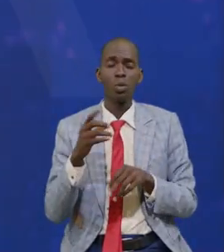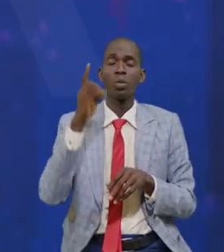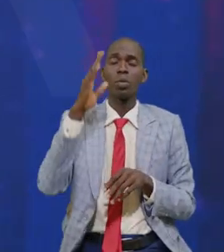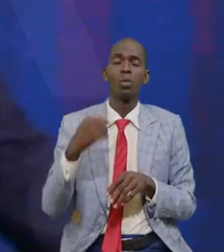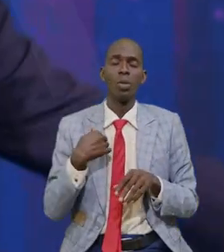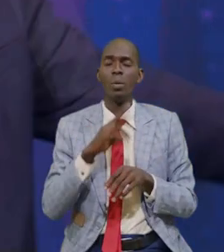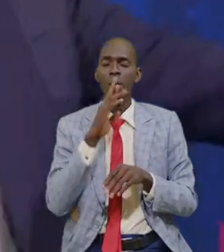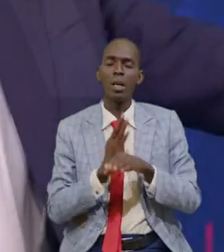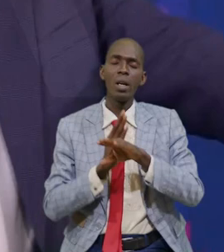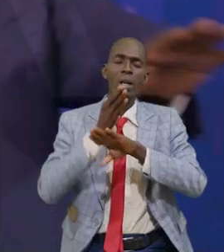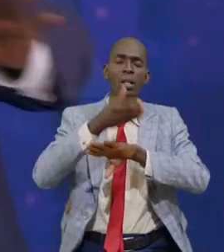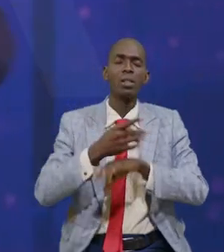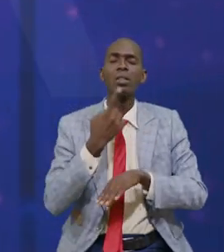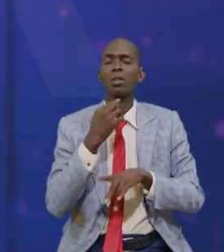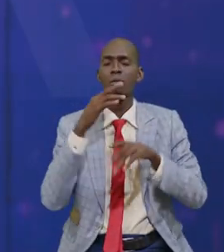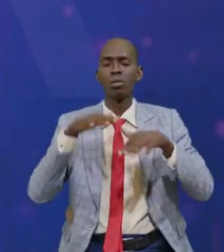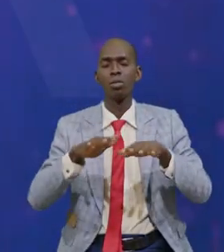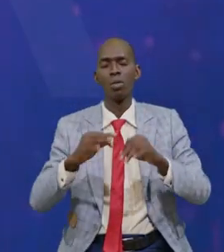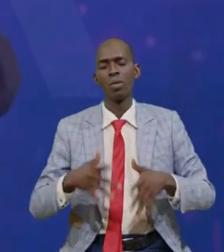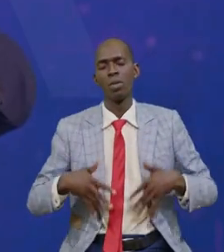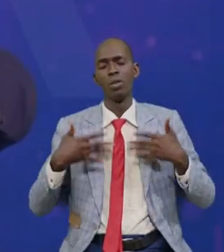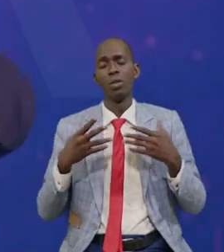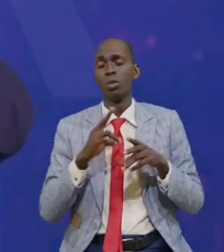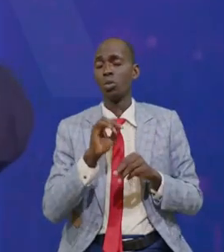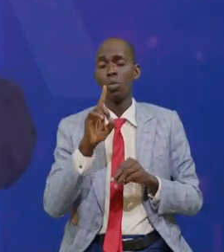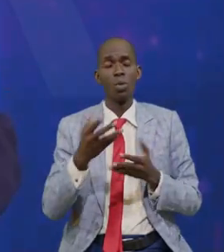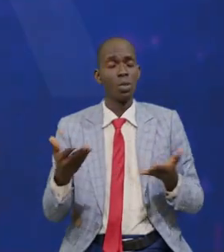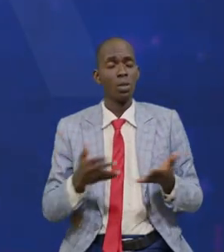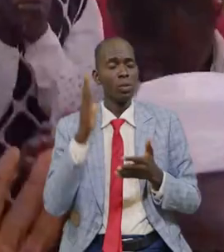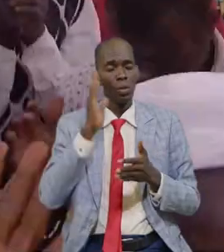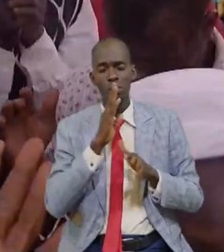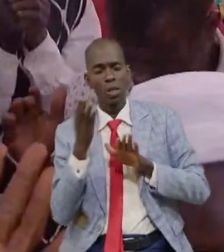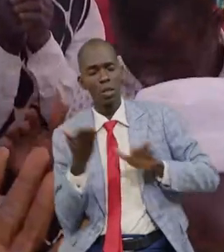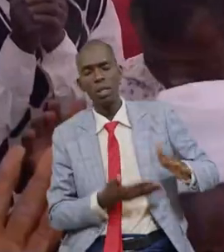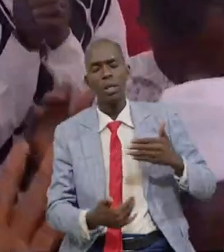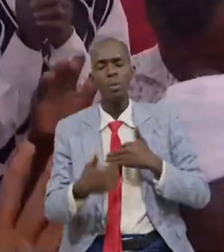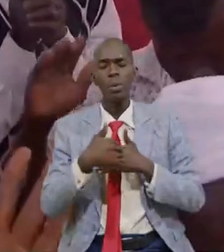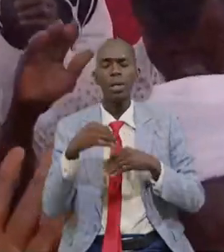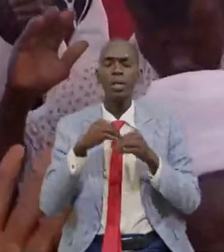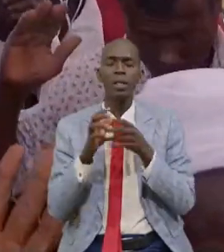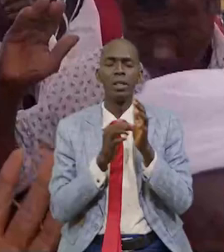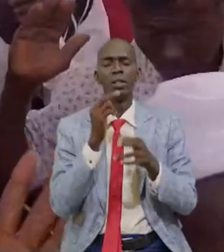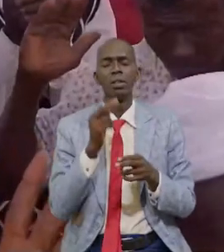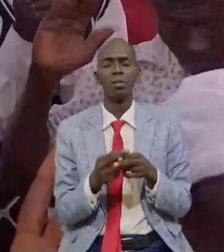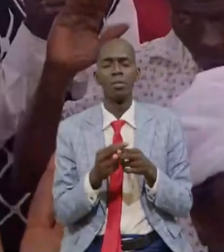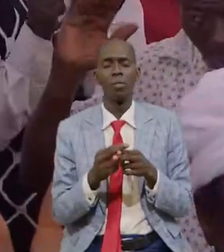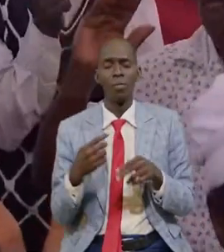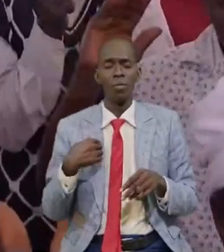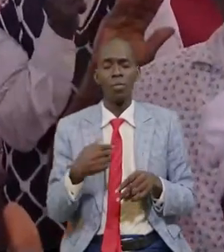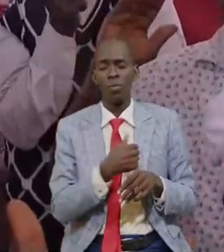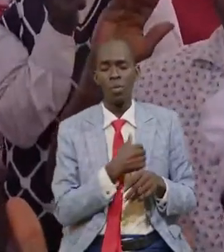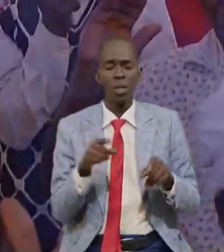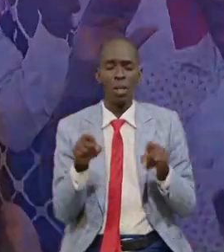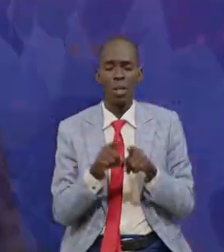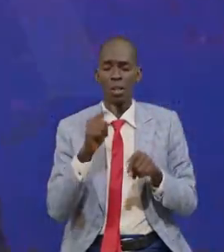Sea. Nobody here will be left behind. We as the people